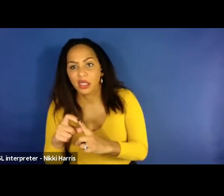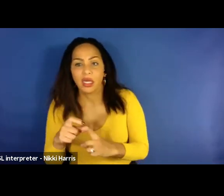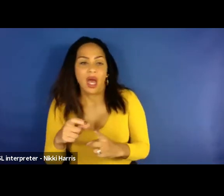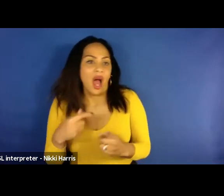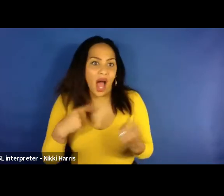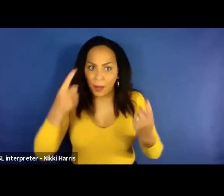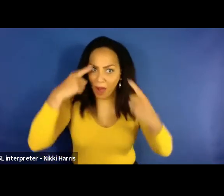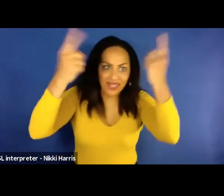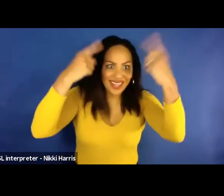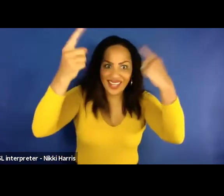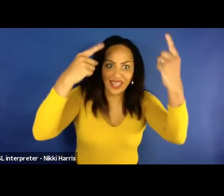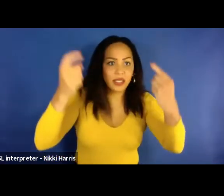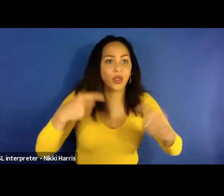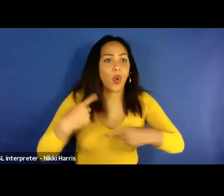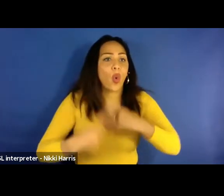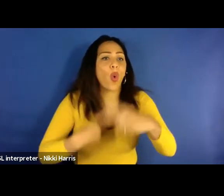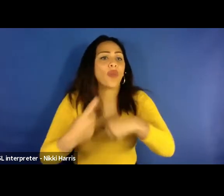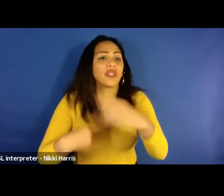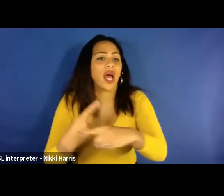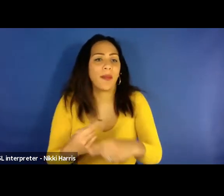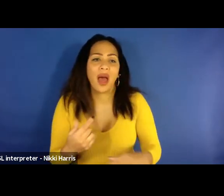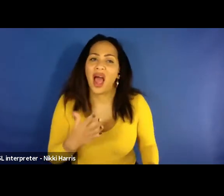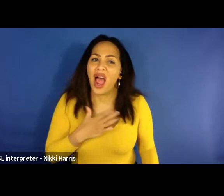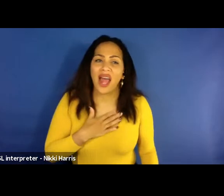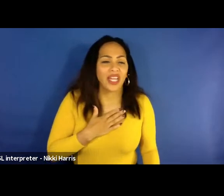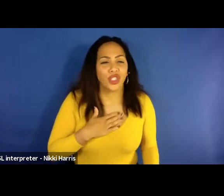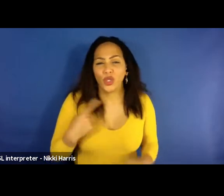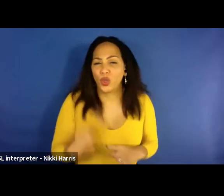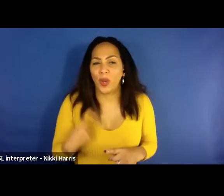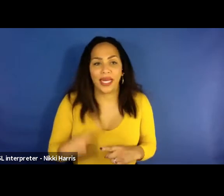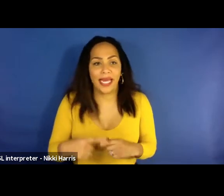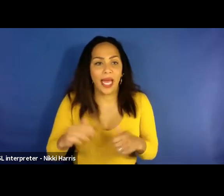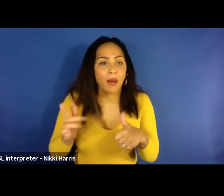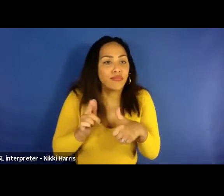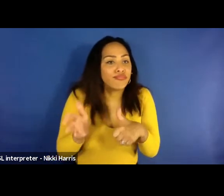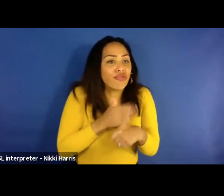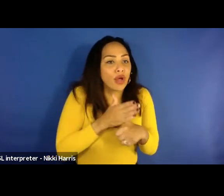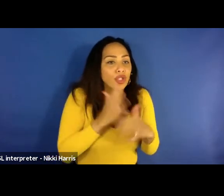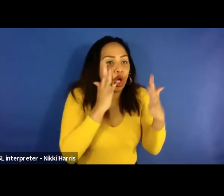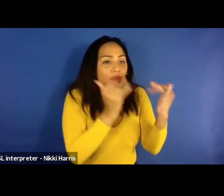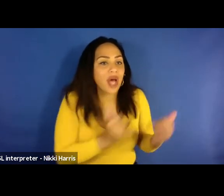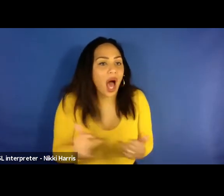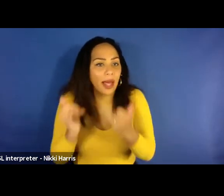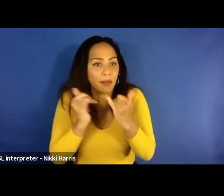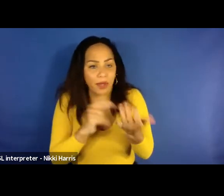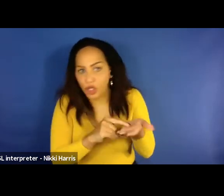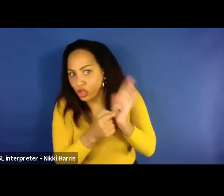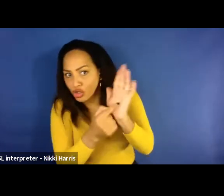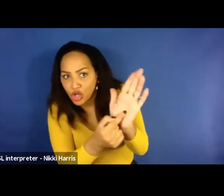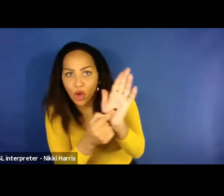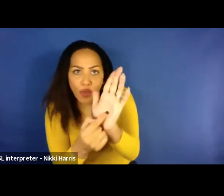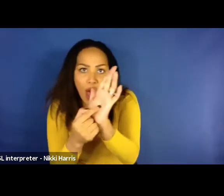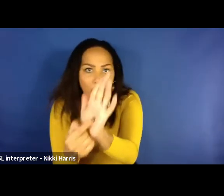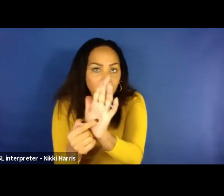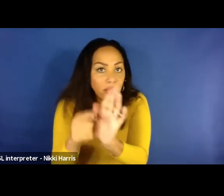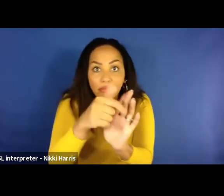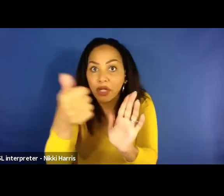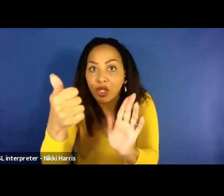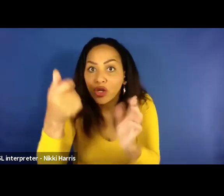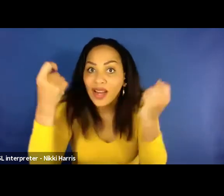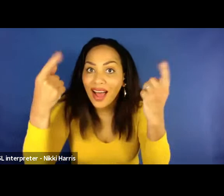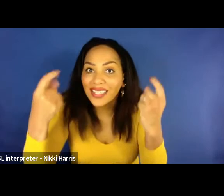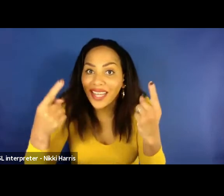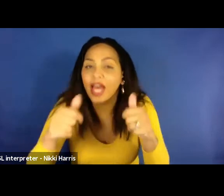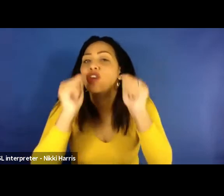unfortunately. So I just like to very quickly, very easily prototype them, show them to people, see what they think. If it's a good idea, great. Let me see if I can take it